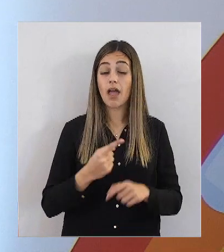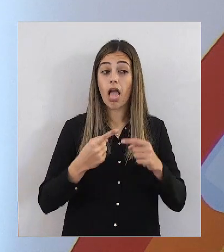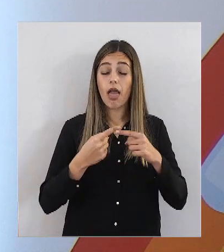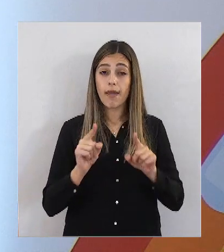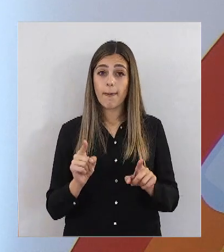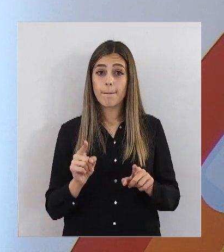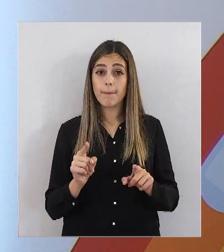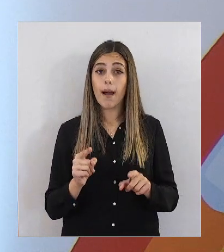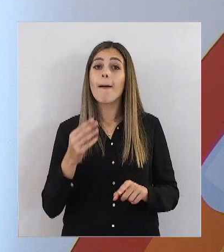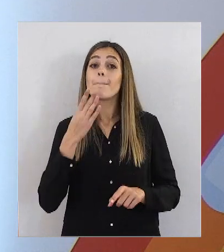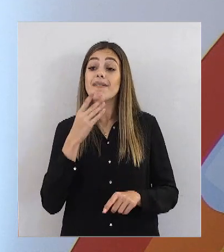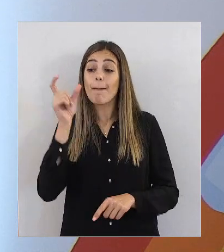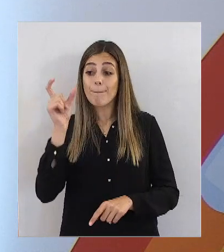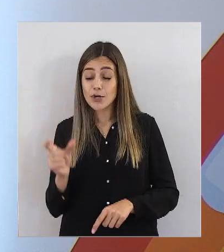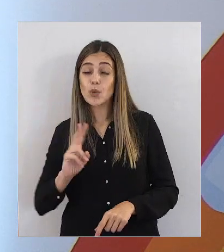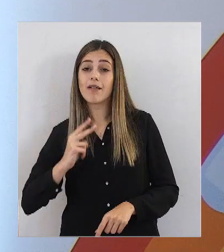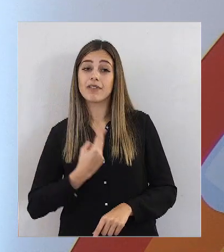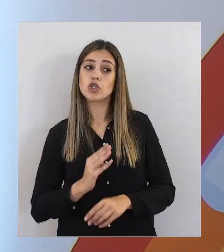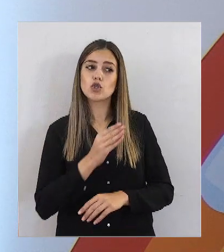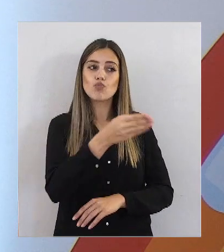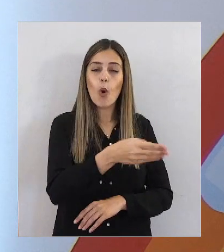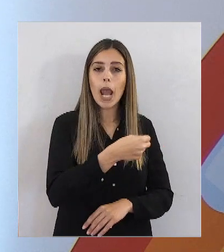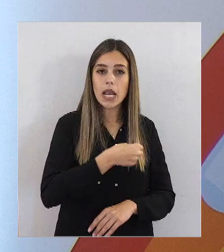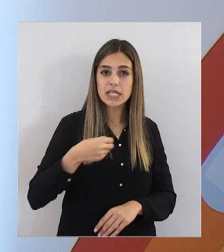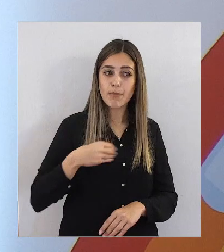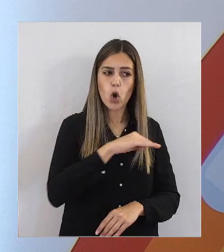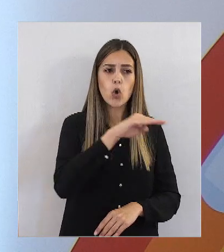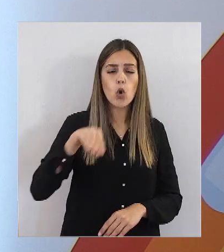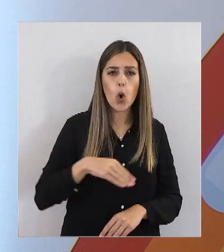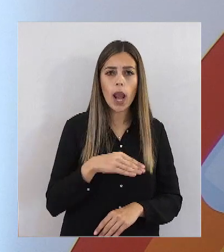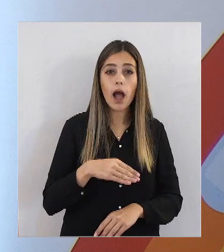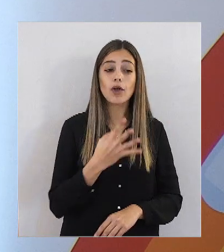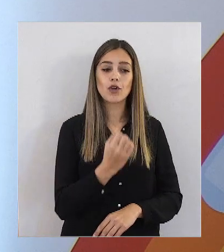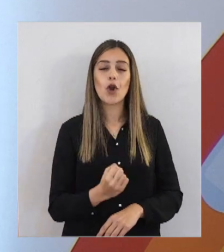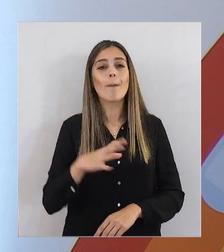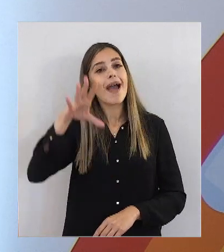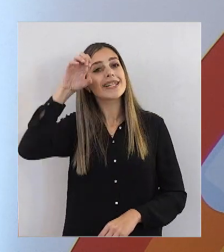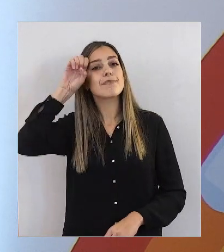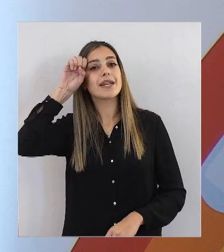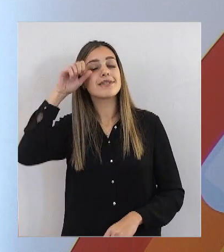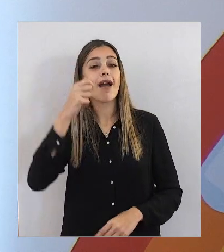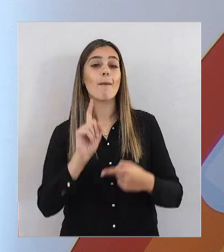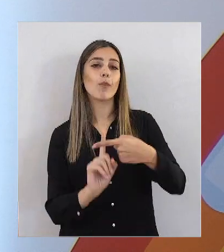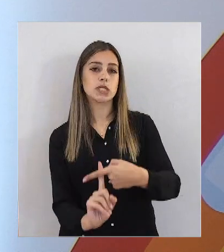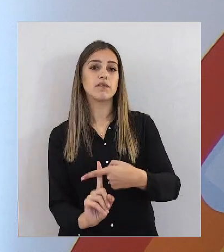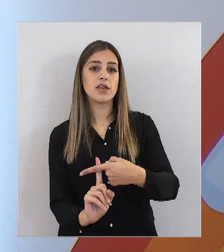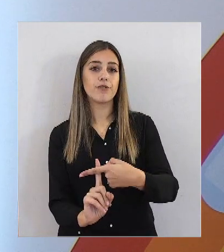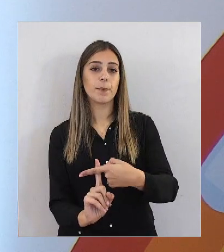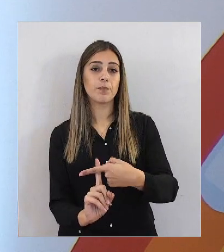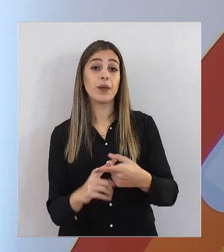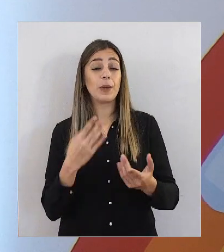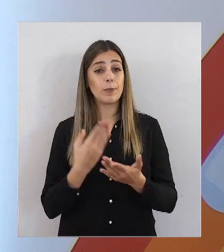person within the healthcare system is safe and positive, and that no social group of people experiences